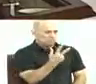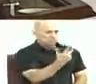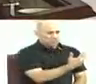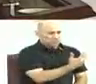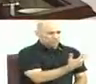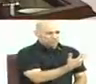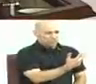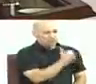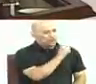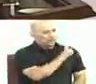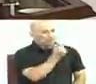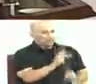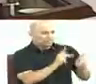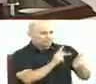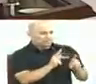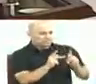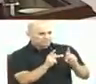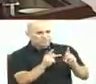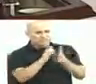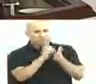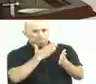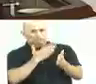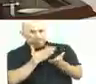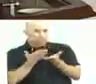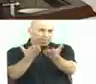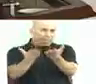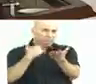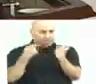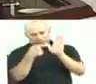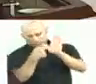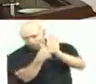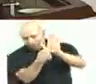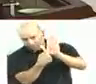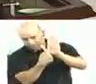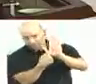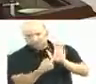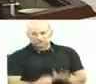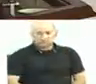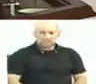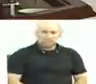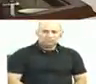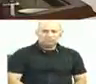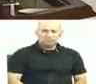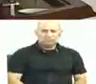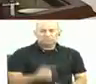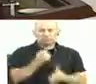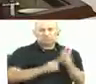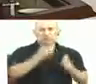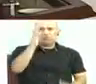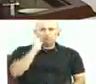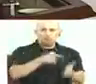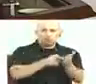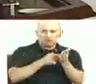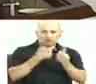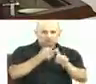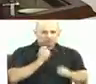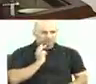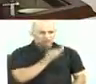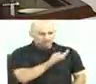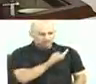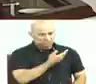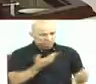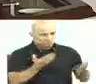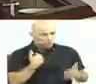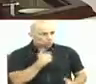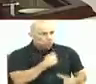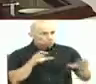Mm-hmm. What God requires of us is that